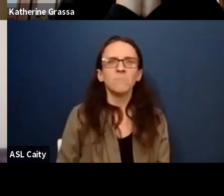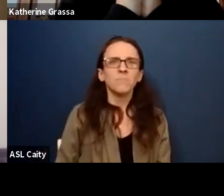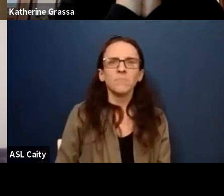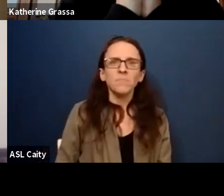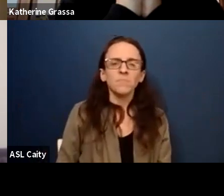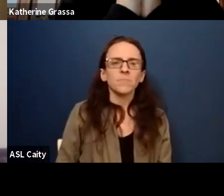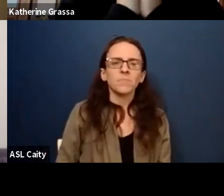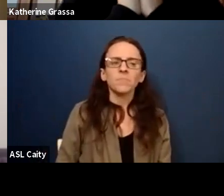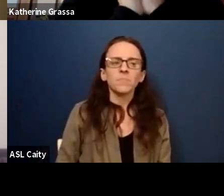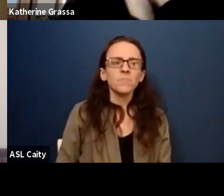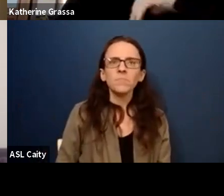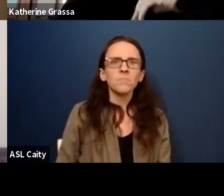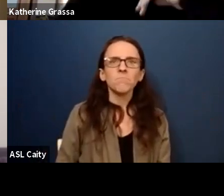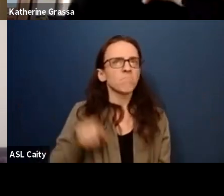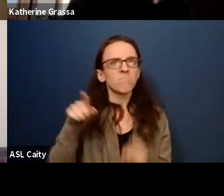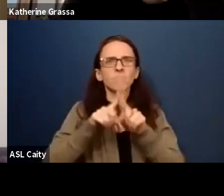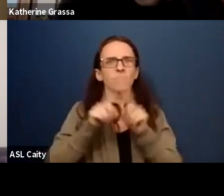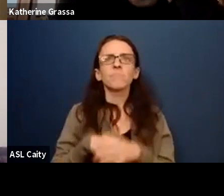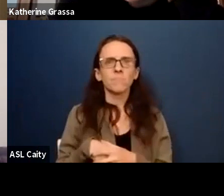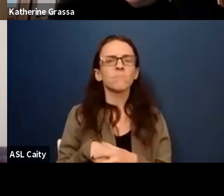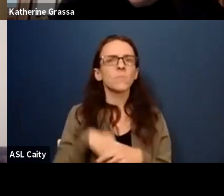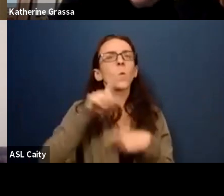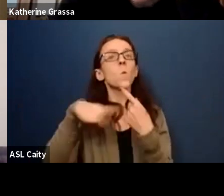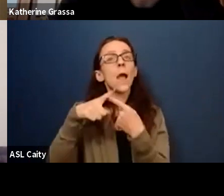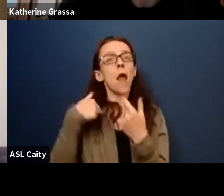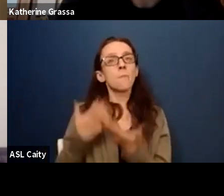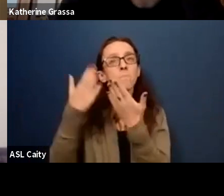And when I suggest a lottery,